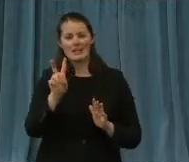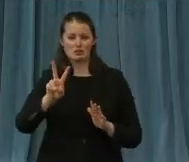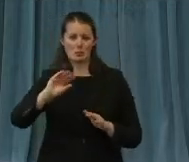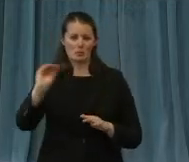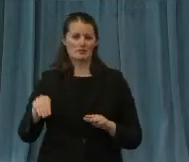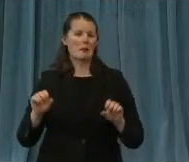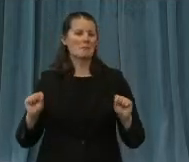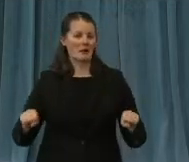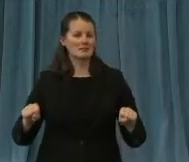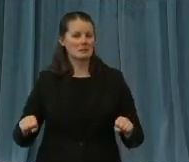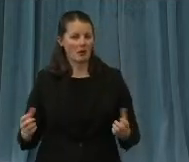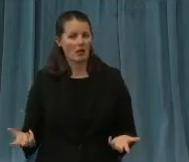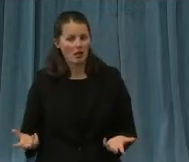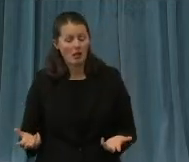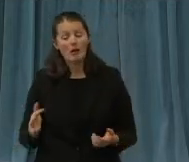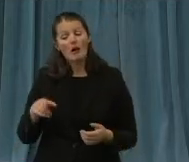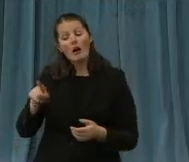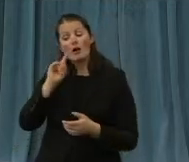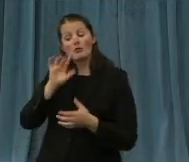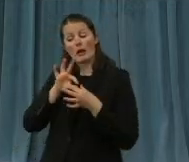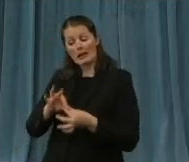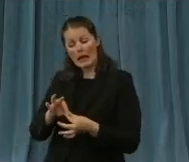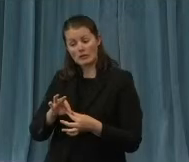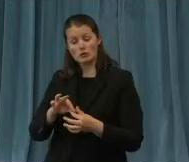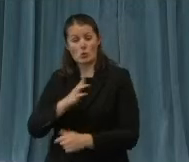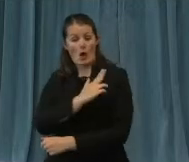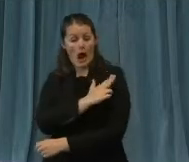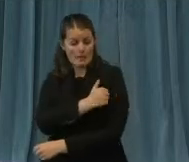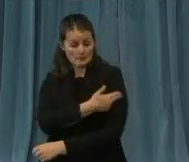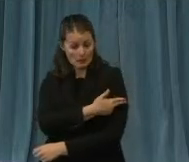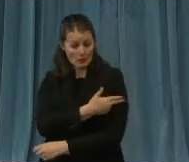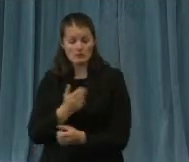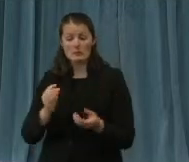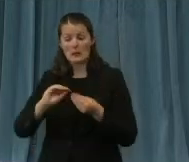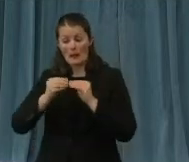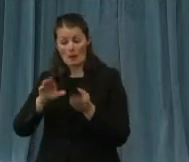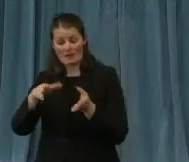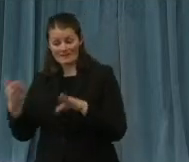related to hospitalizations and deaths are expected to lag behind this.